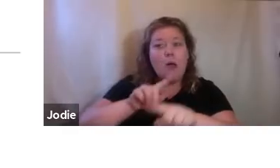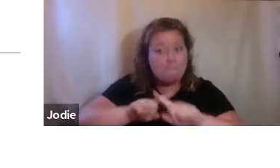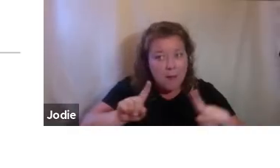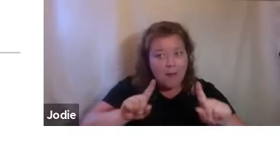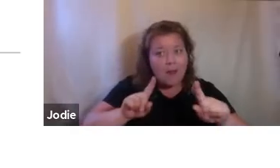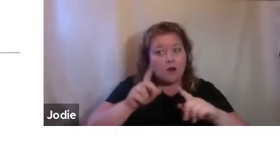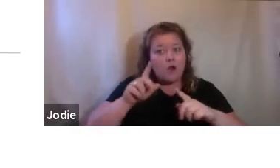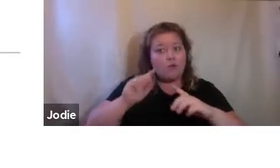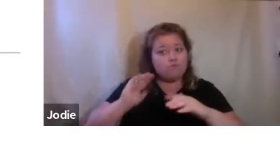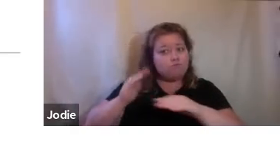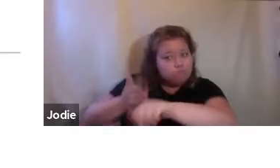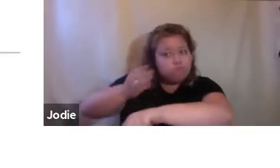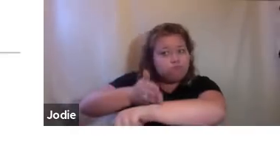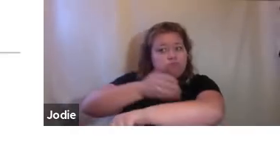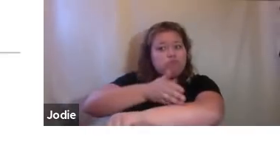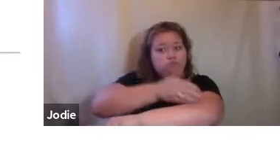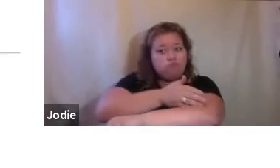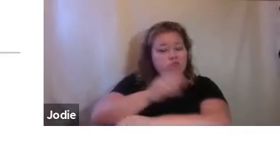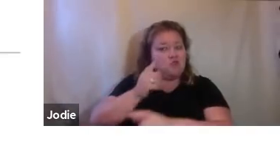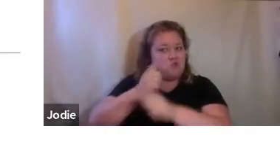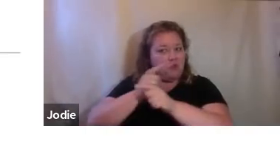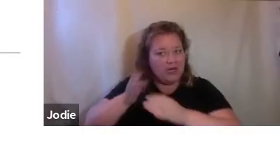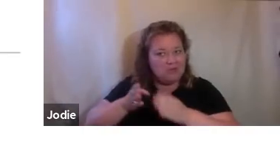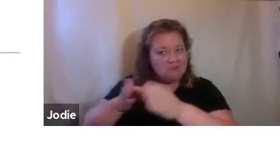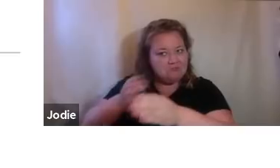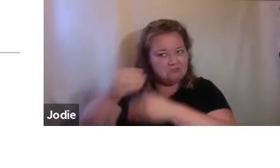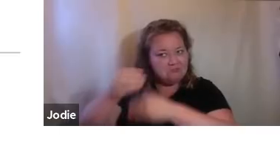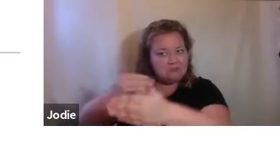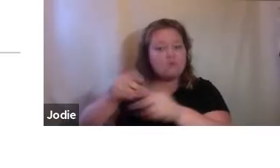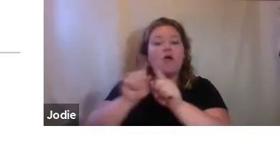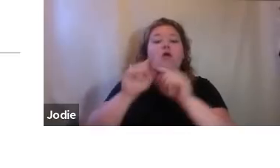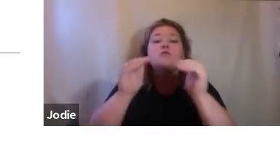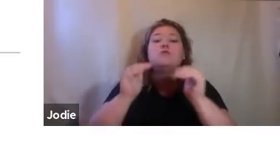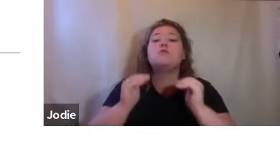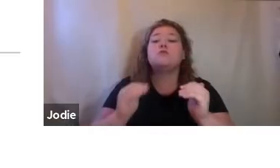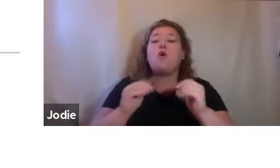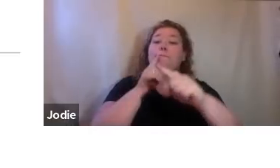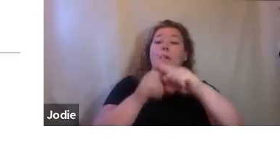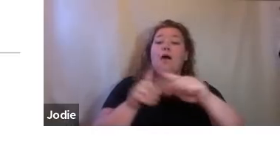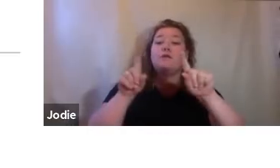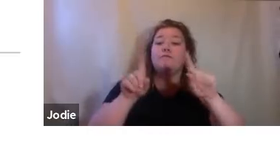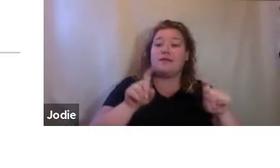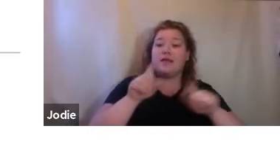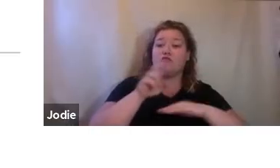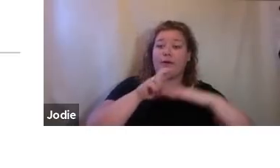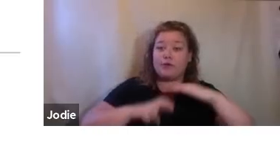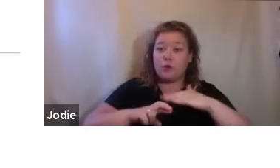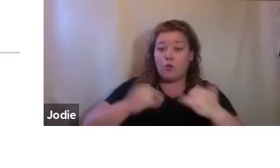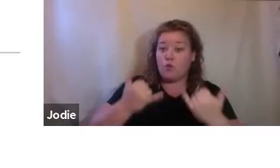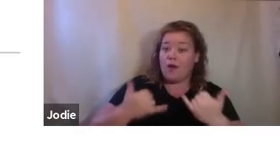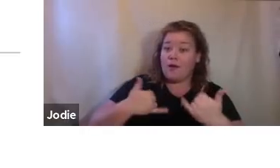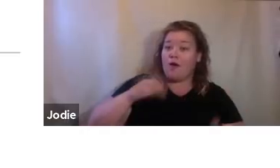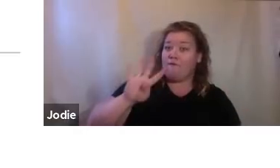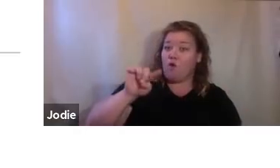in the right direction. And finally, positive test ratio by percent. And we are currently at 4.6%